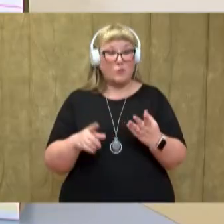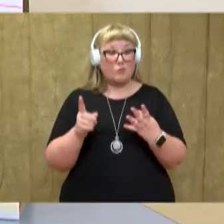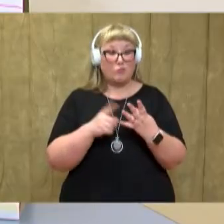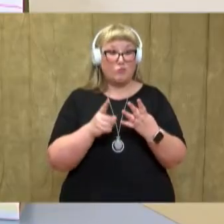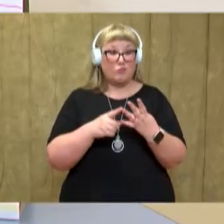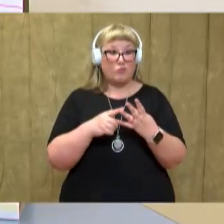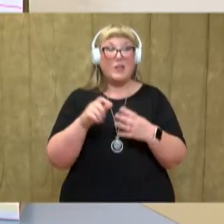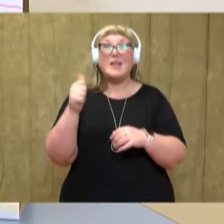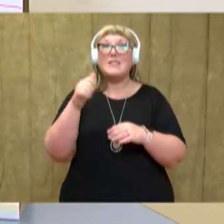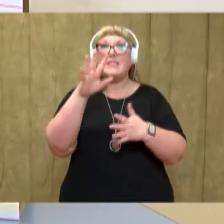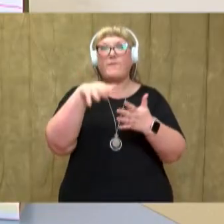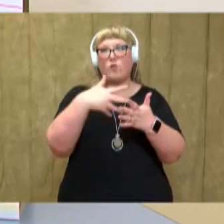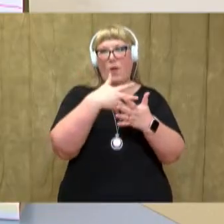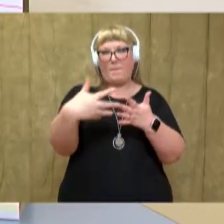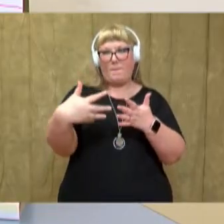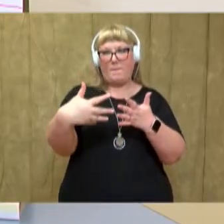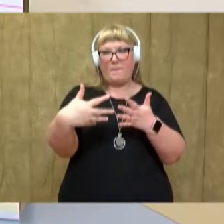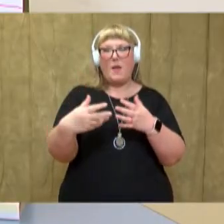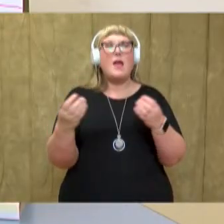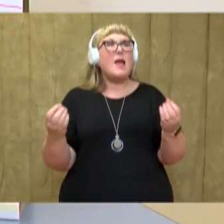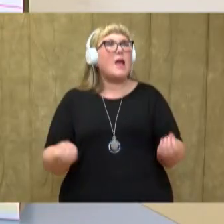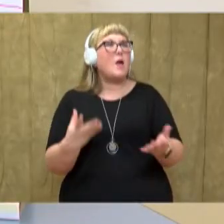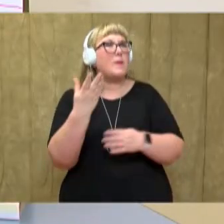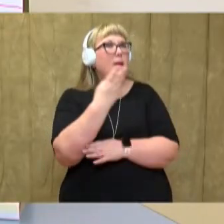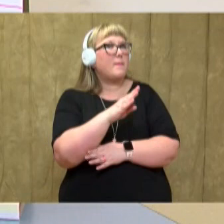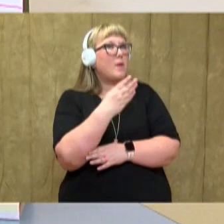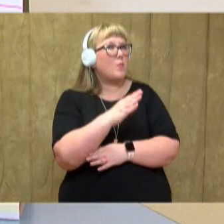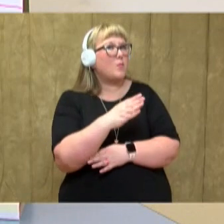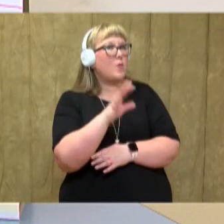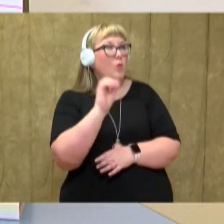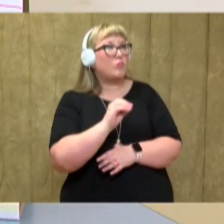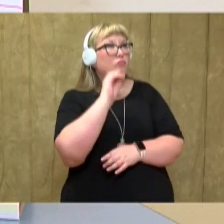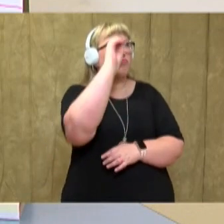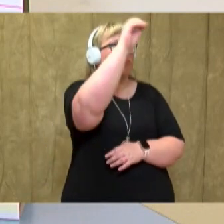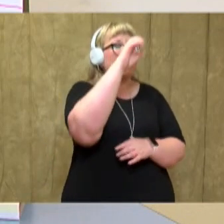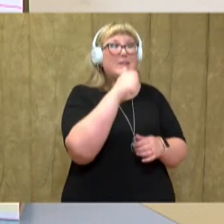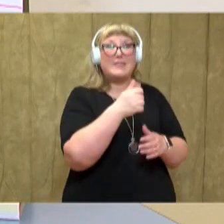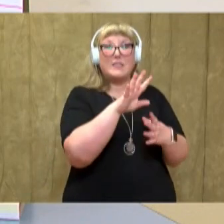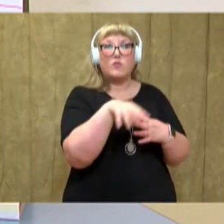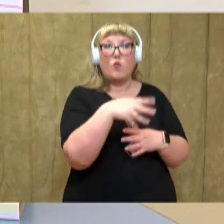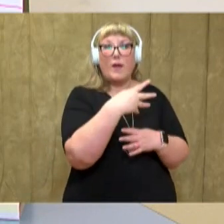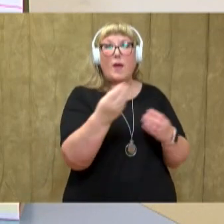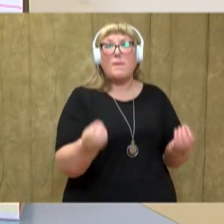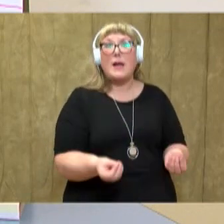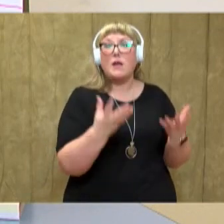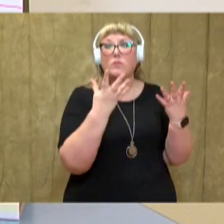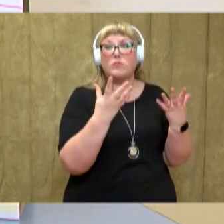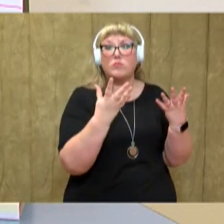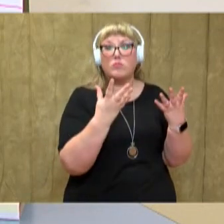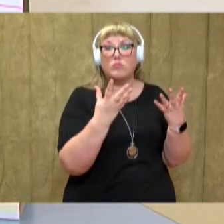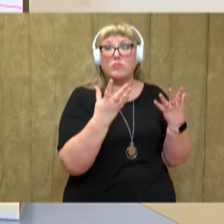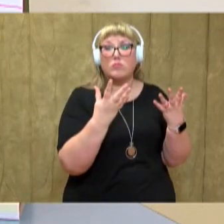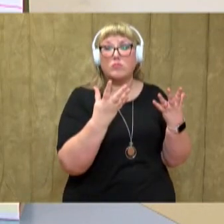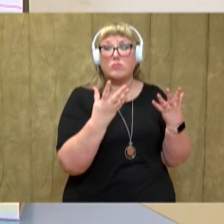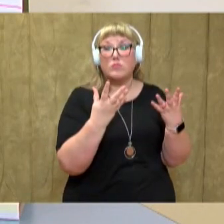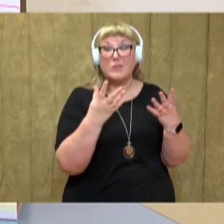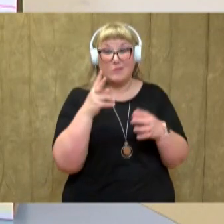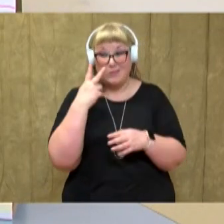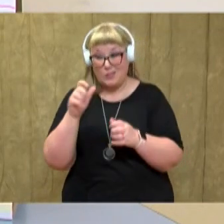tens frame. So how many of our blue dots am I going to put in the tens frame? Look at our